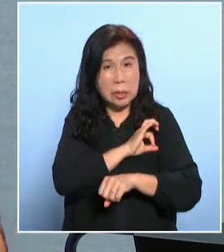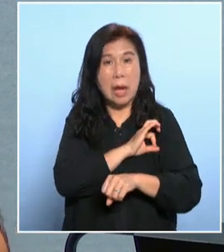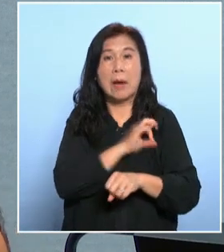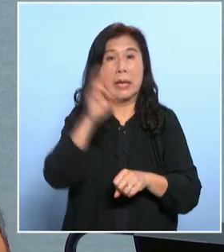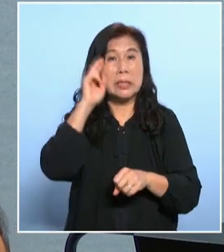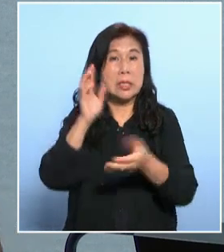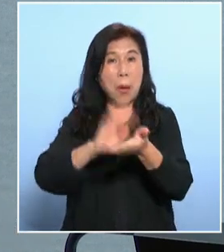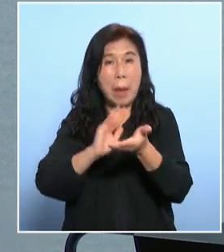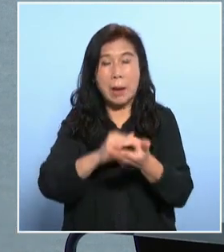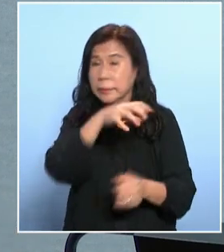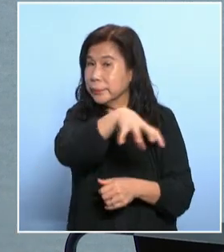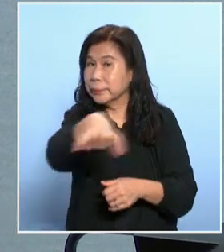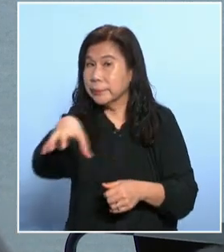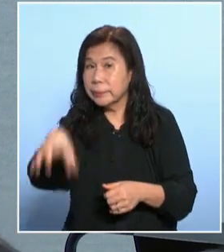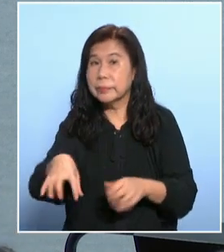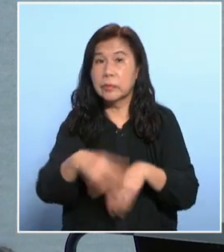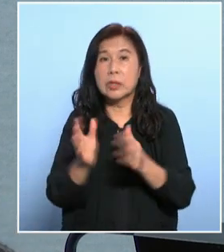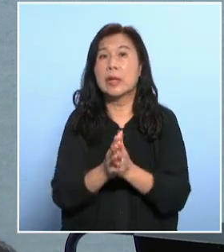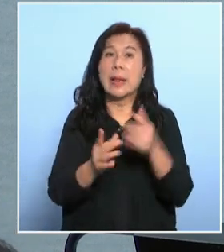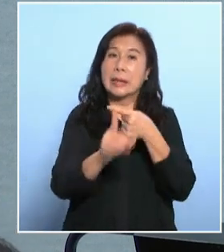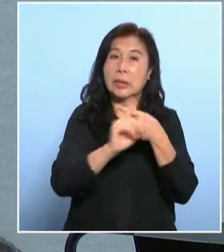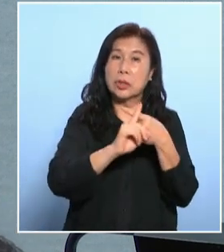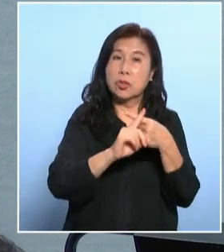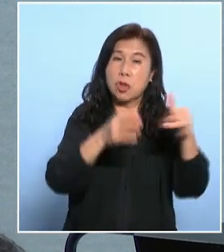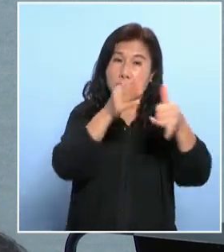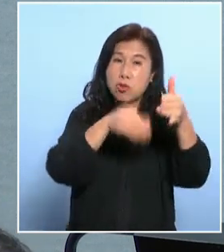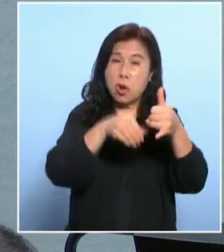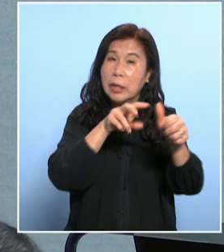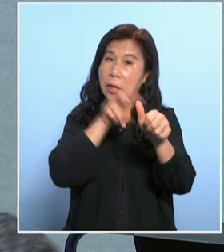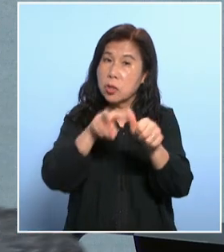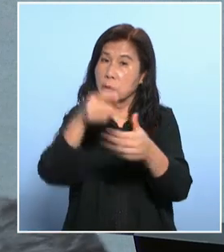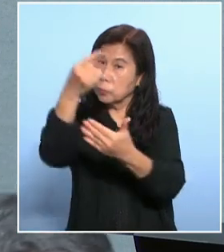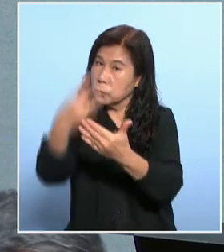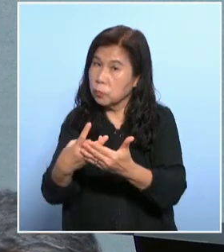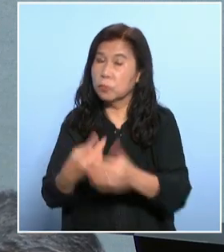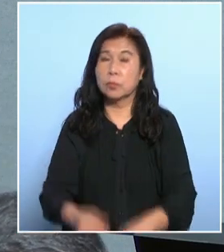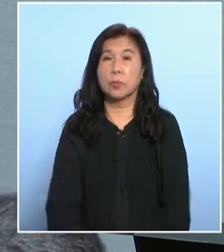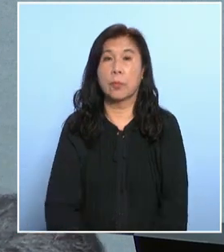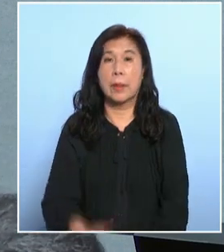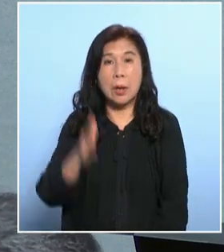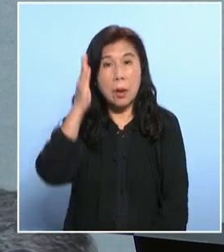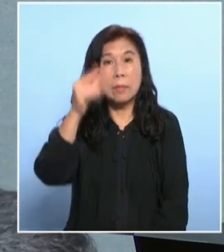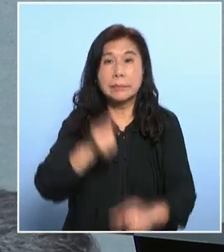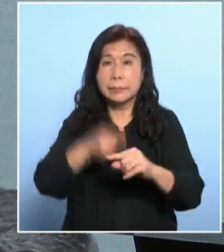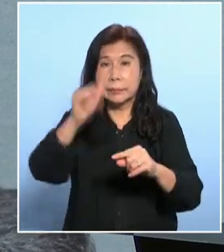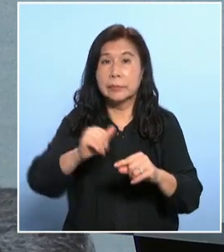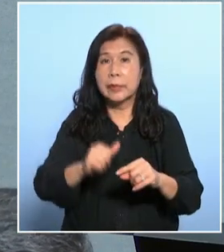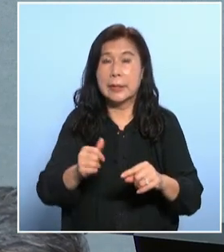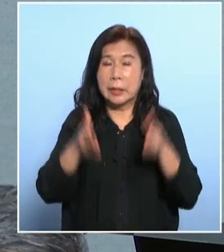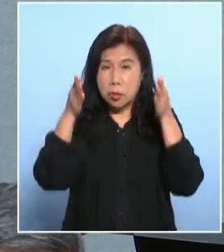other departments, as well as the community care team, should attach importance to these. I think that we should have a system to